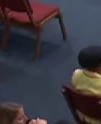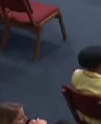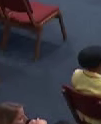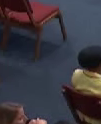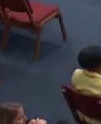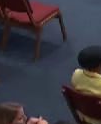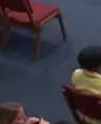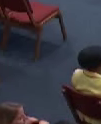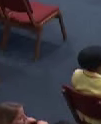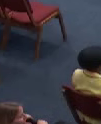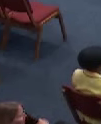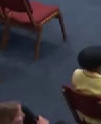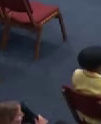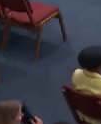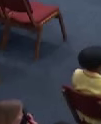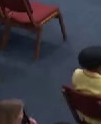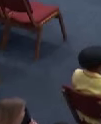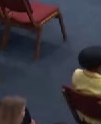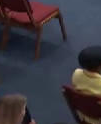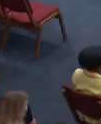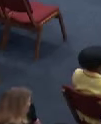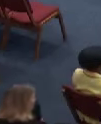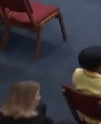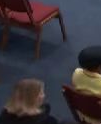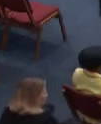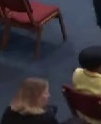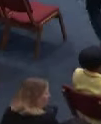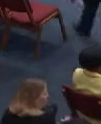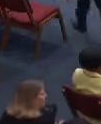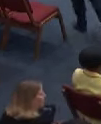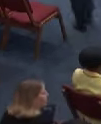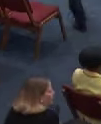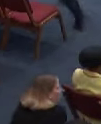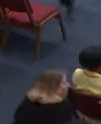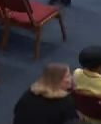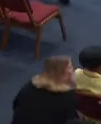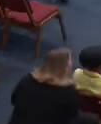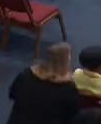Madam Clerk, will you please read item number